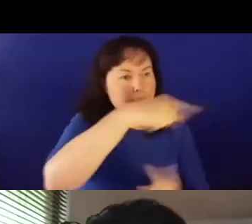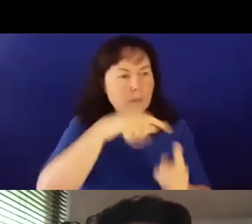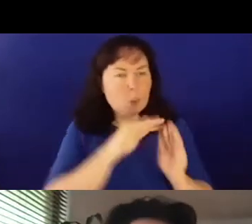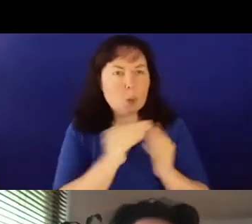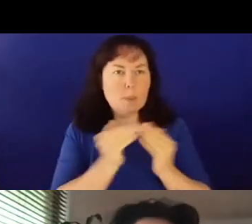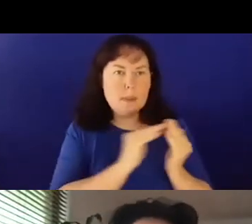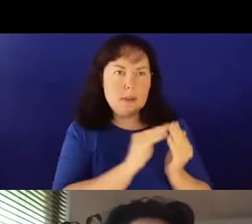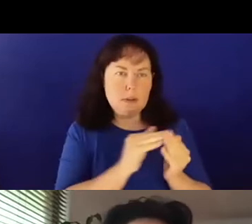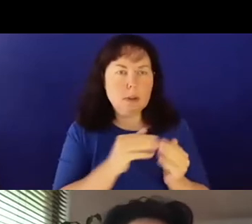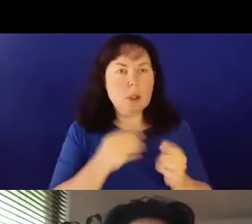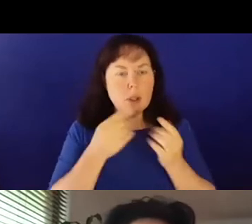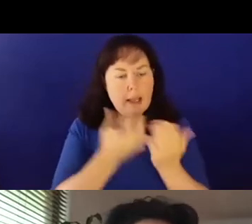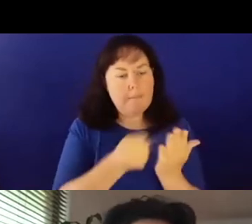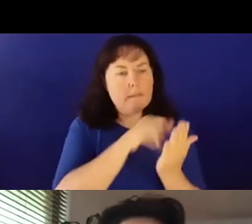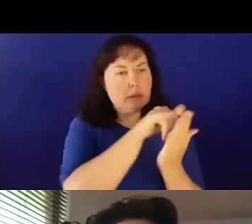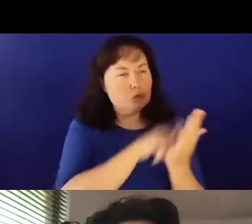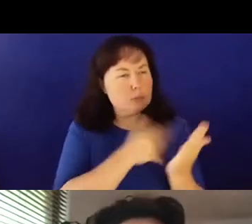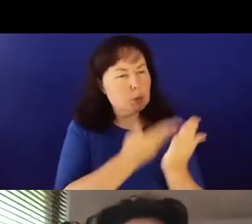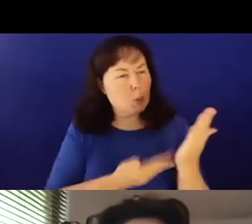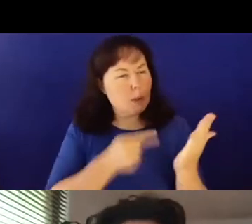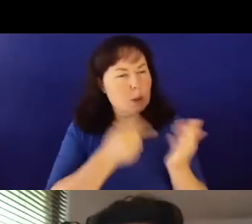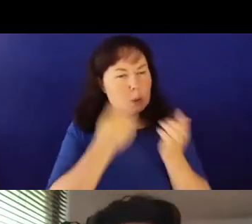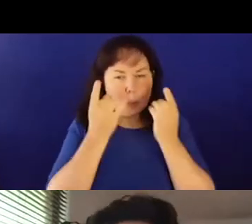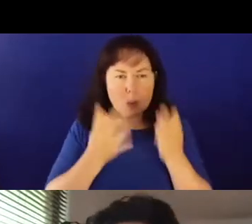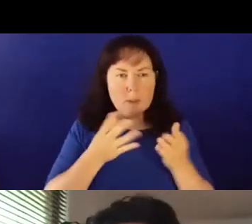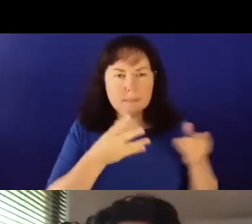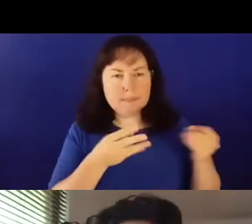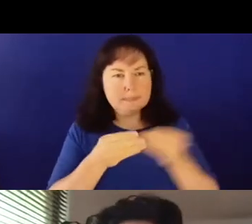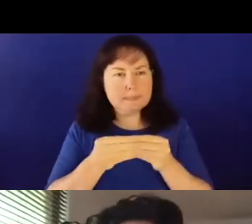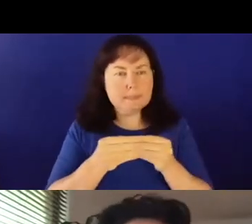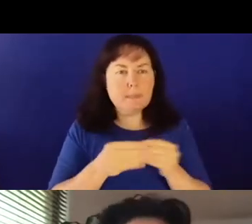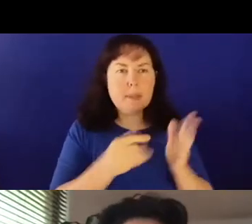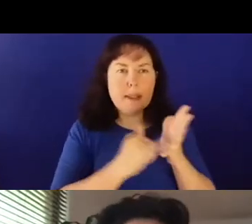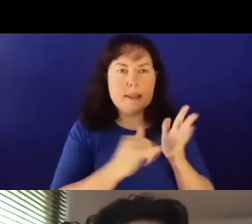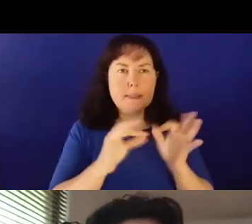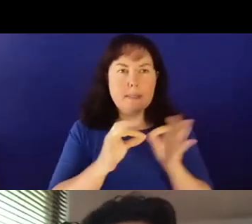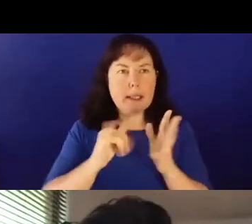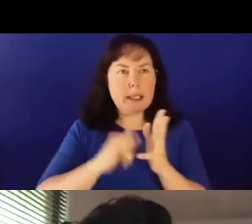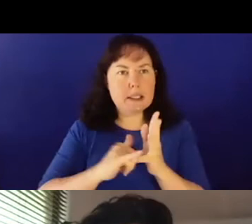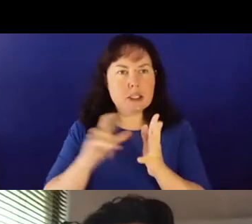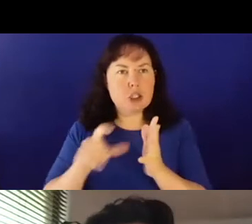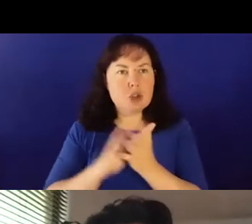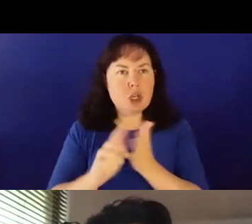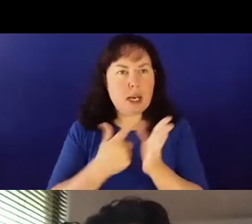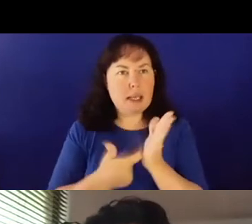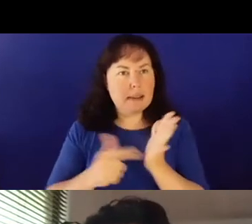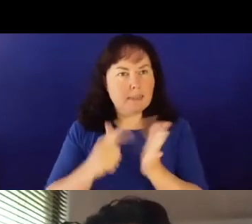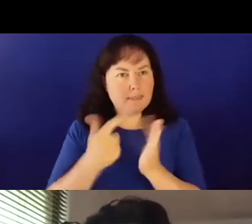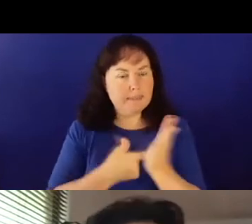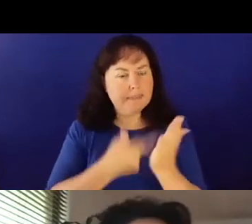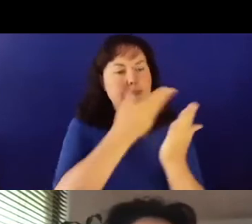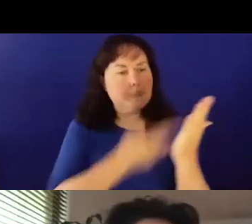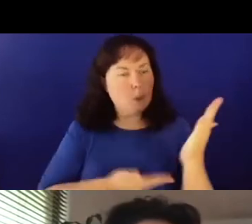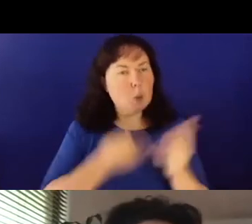Charter. So they are at their heart, richly diverse and about richly diverse worlds.